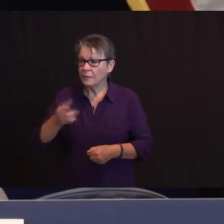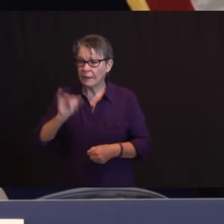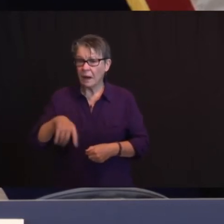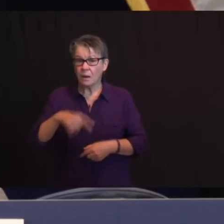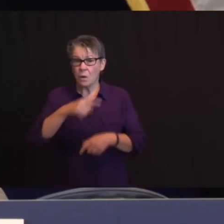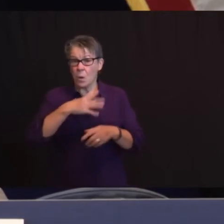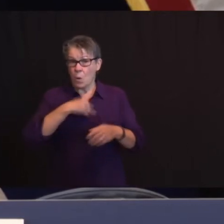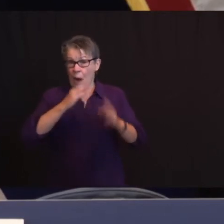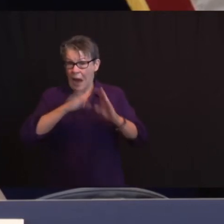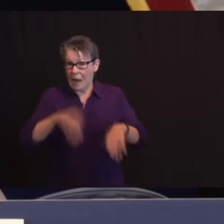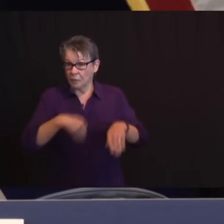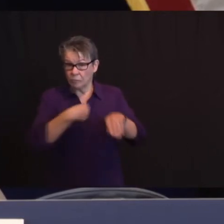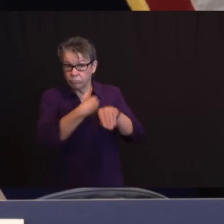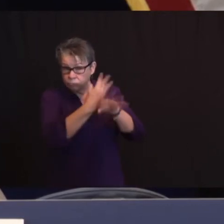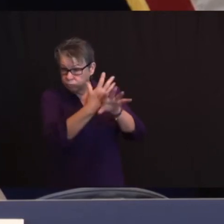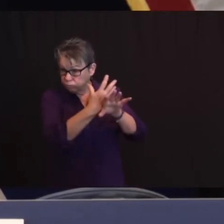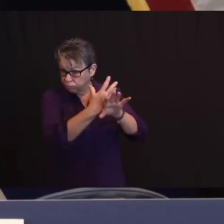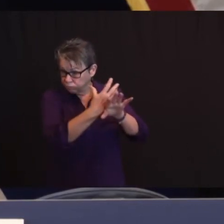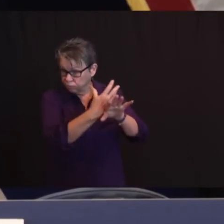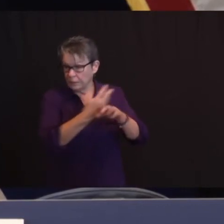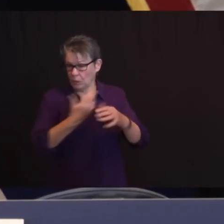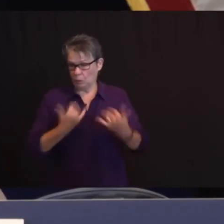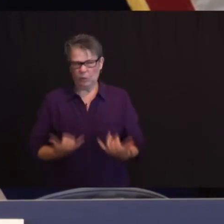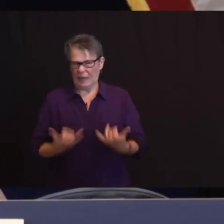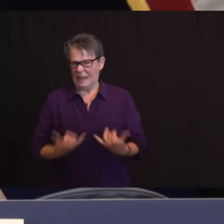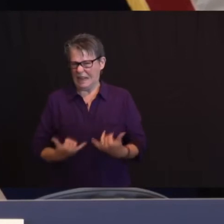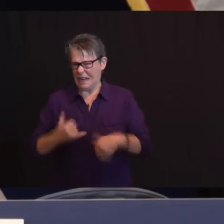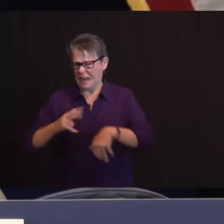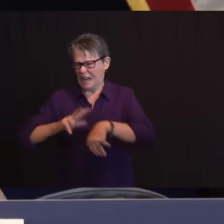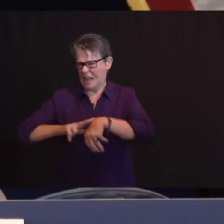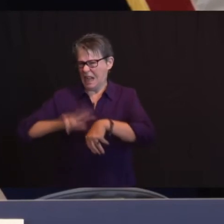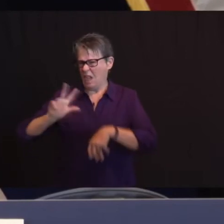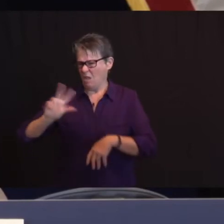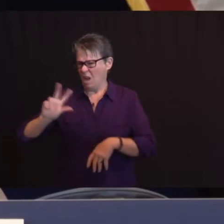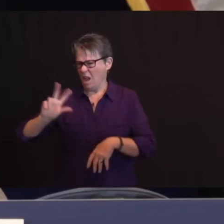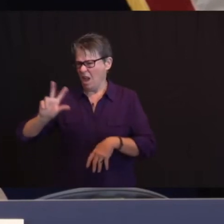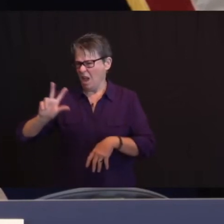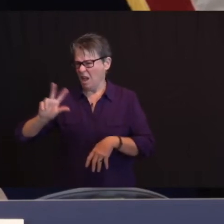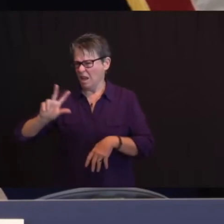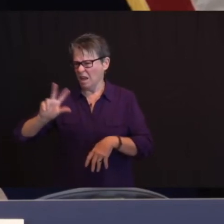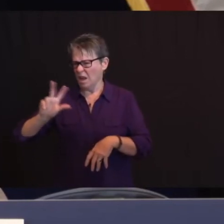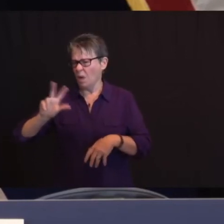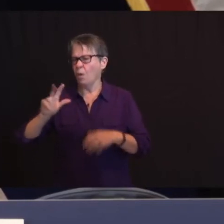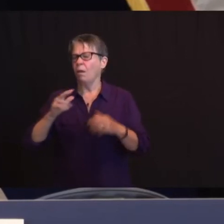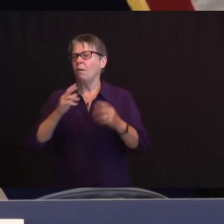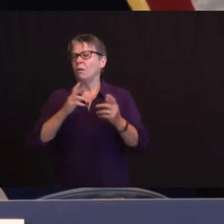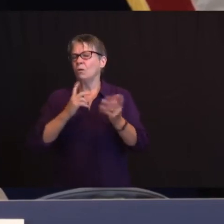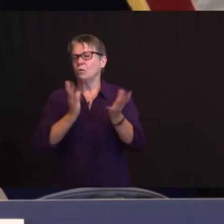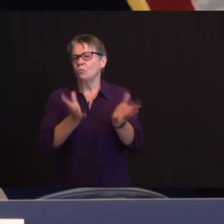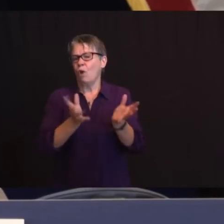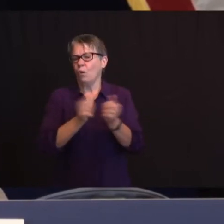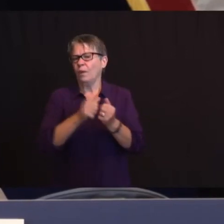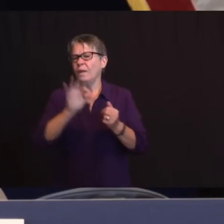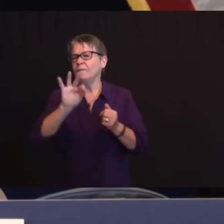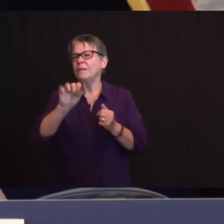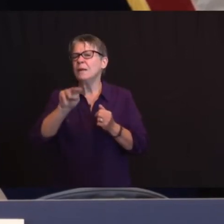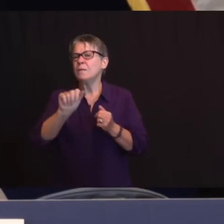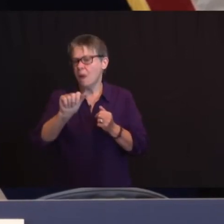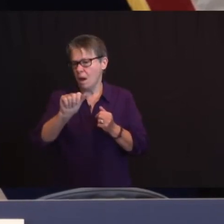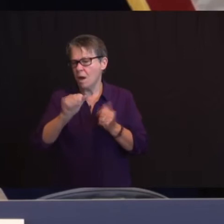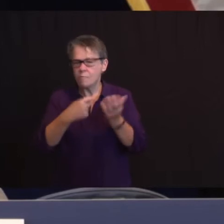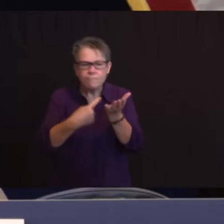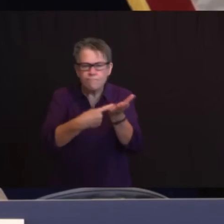afternoon at 3 o'clock on Operation Warp Speed. It'll revolve entirely around vaccinations and how our Region 2, how